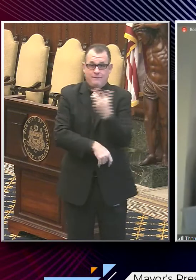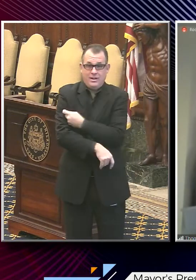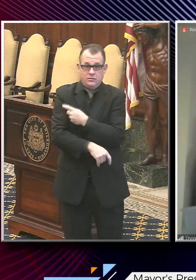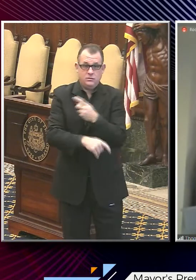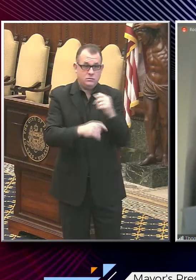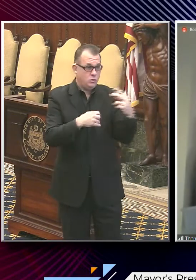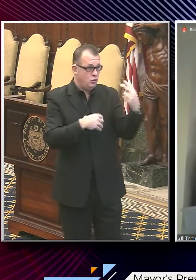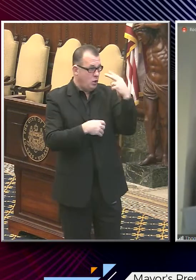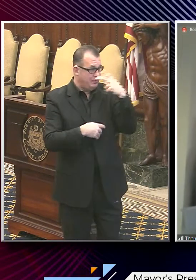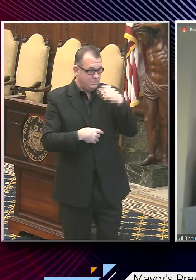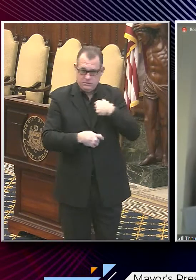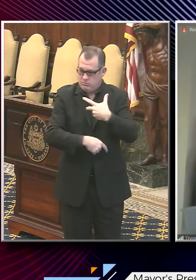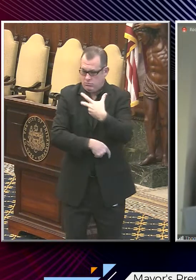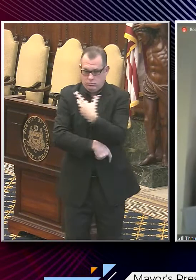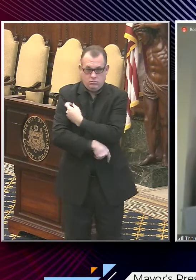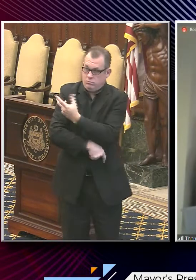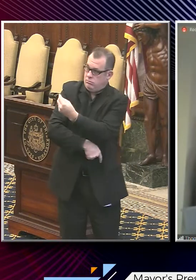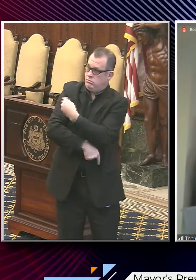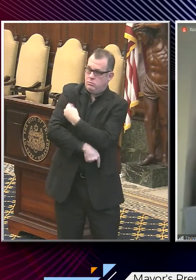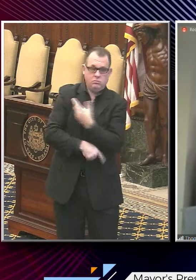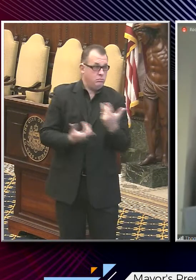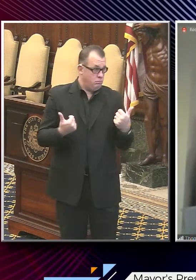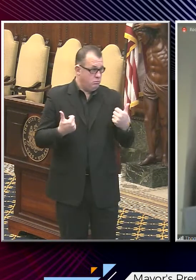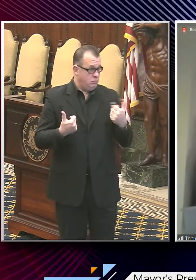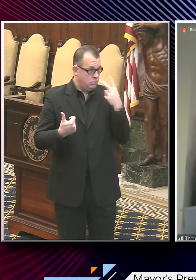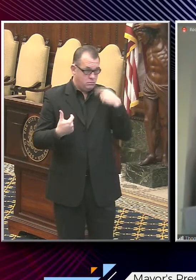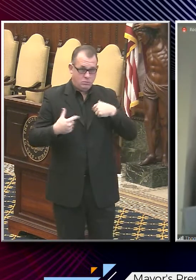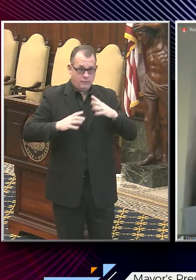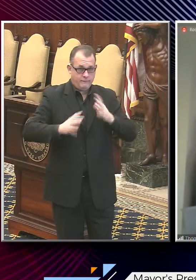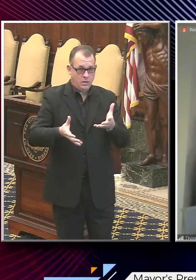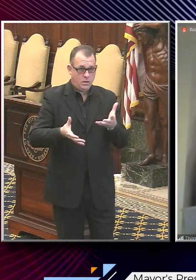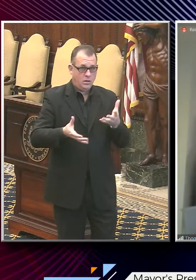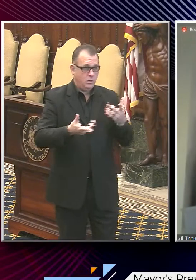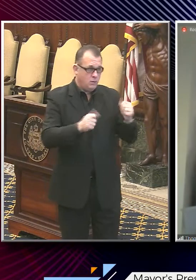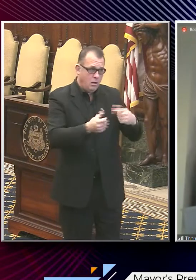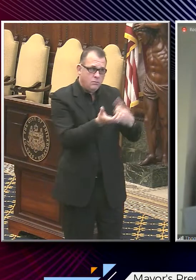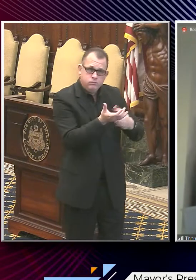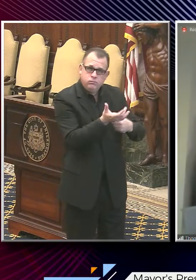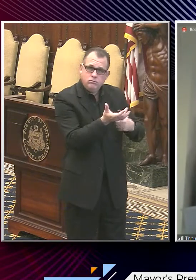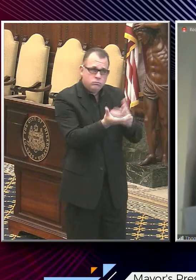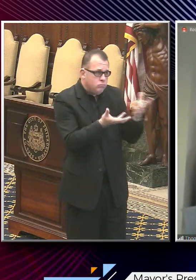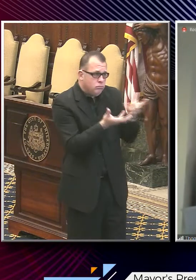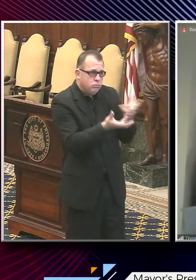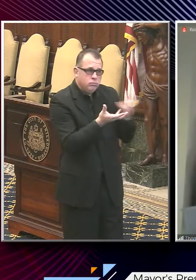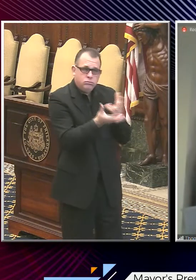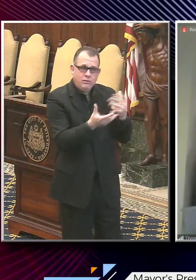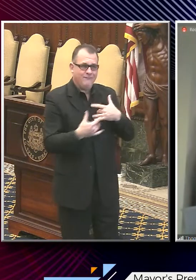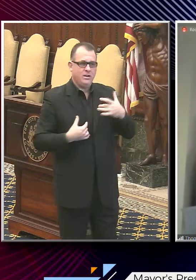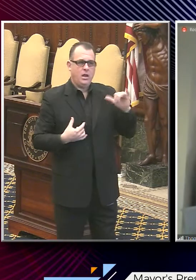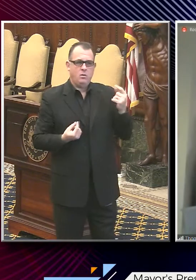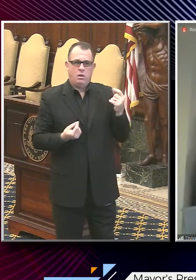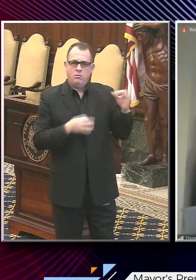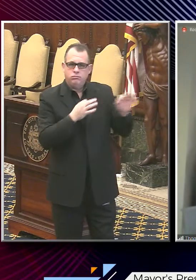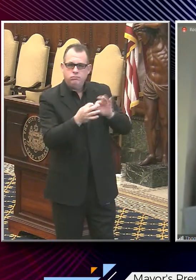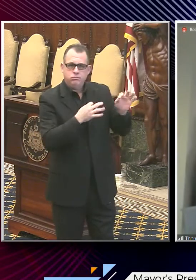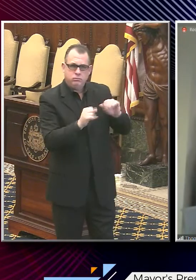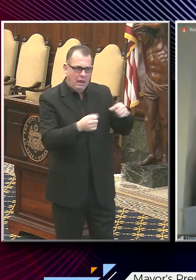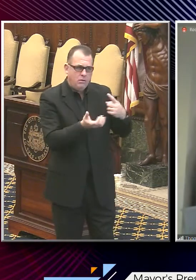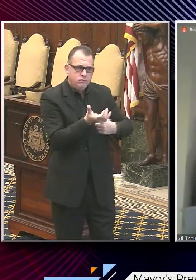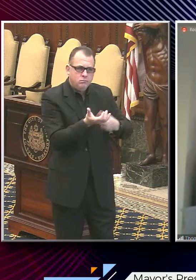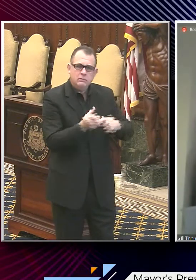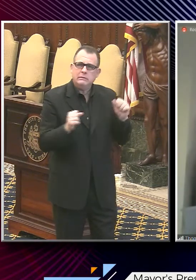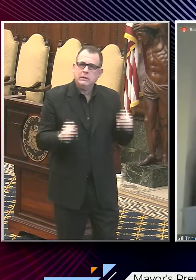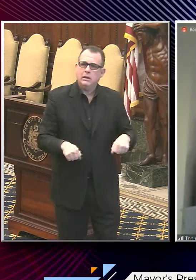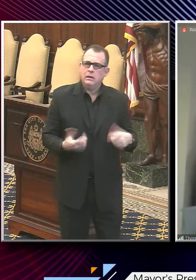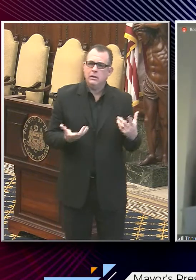reluctant to get vaccinated and have been vaccinated, have them talk about it and talk about their risks, and have continued conversations so that